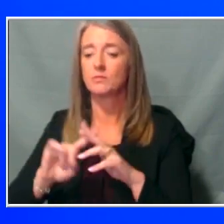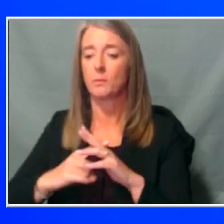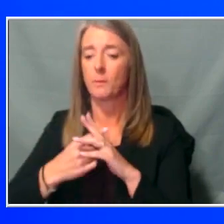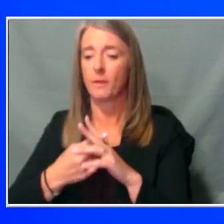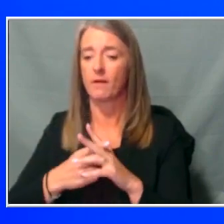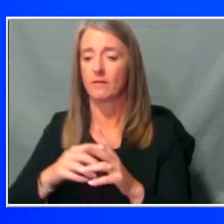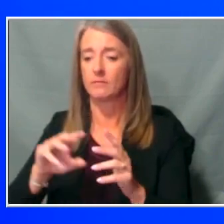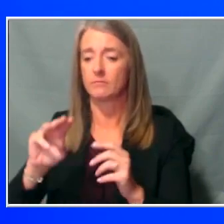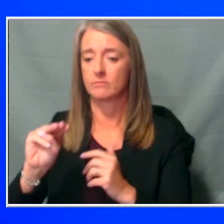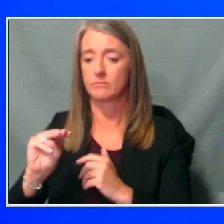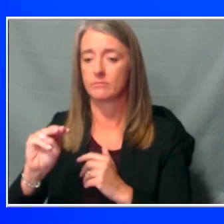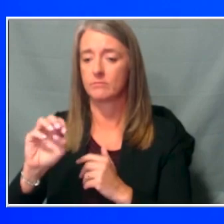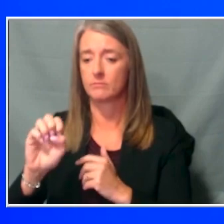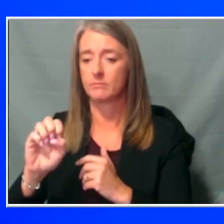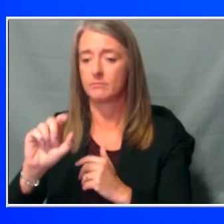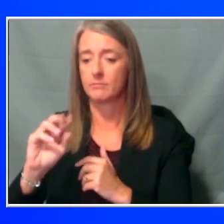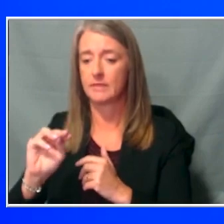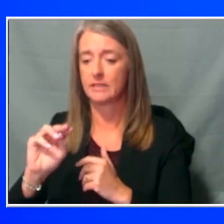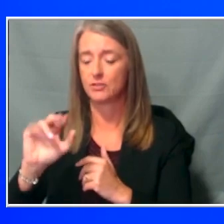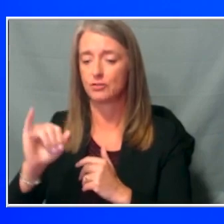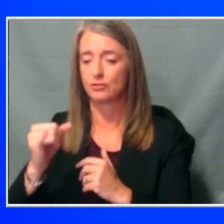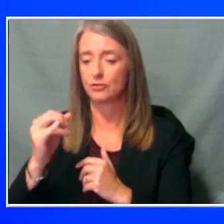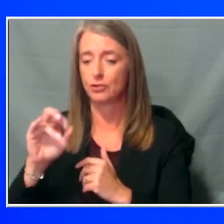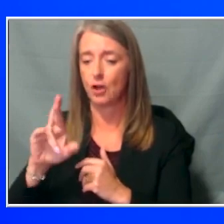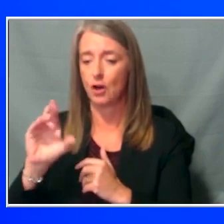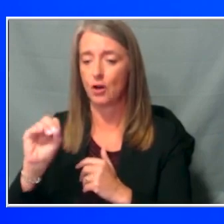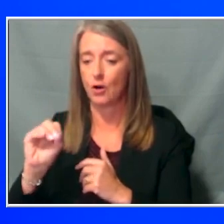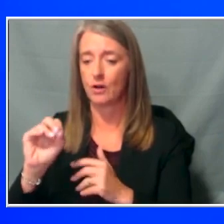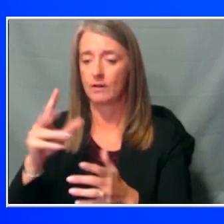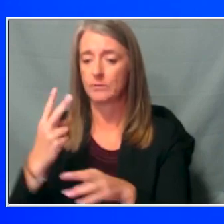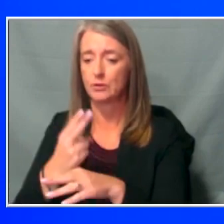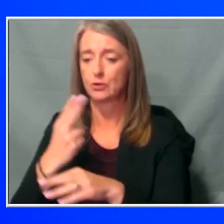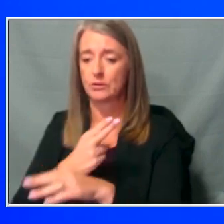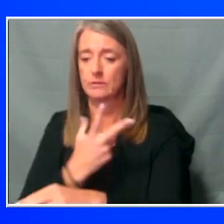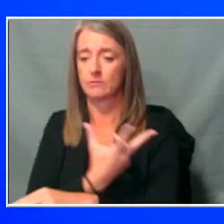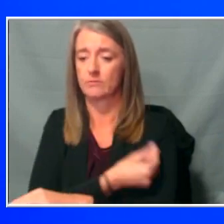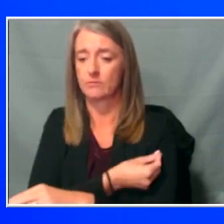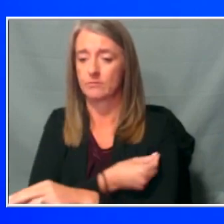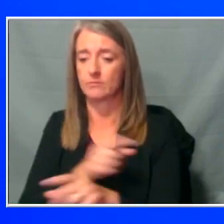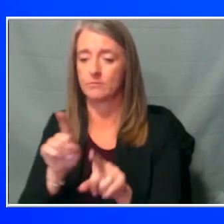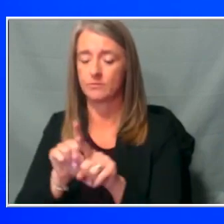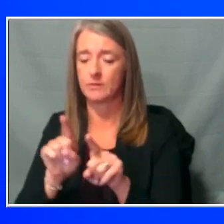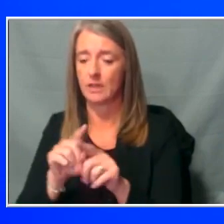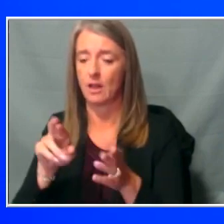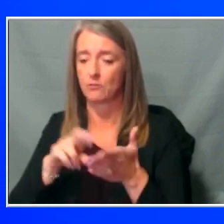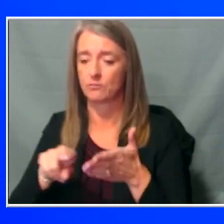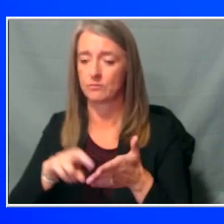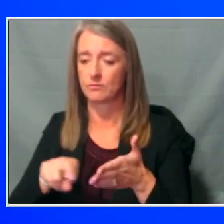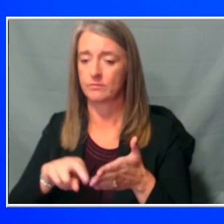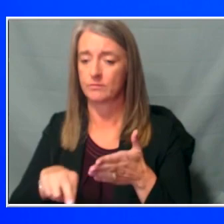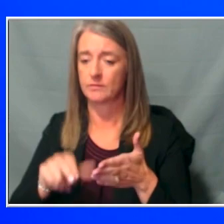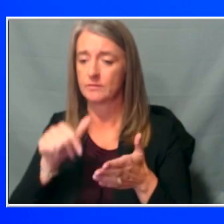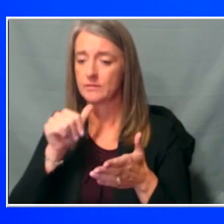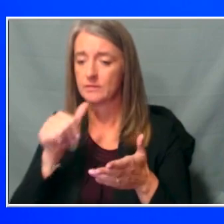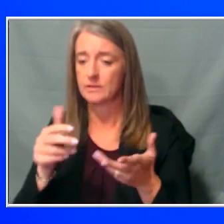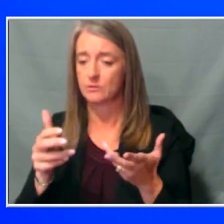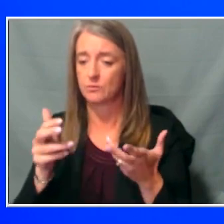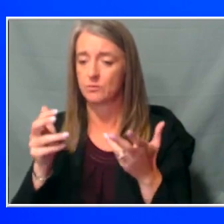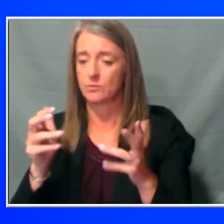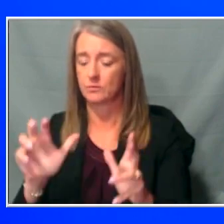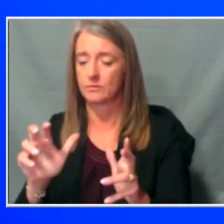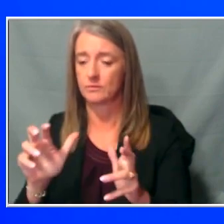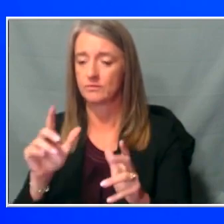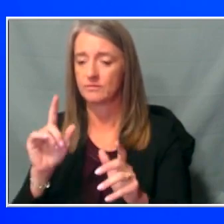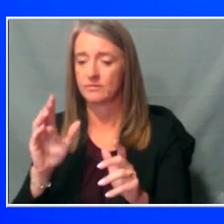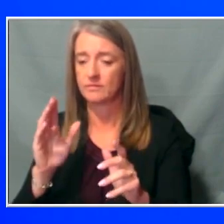Mounjaro. I have taken that shot, but I also did a lot of research and didn't want to ever